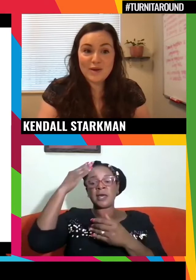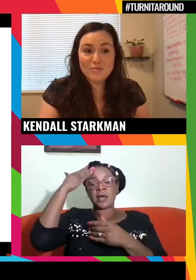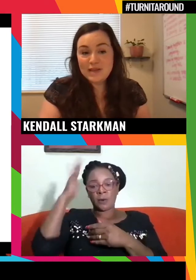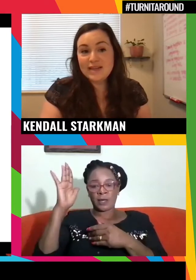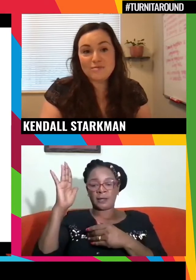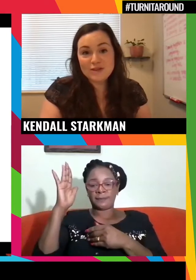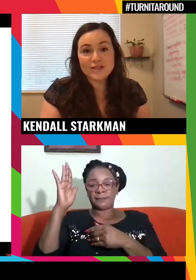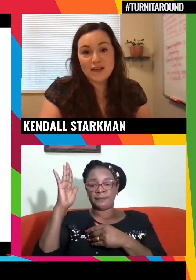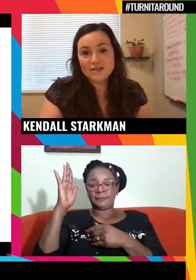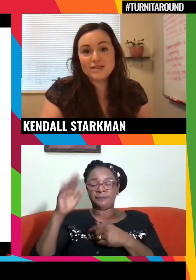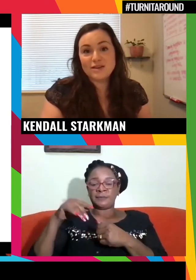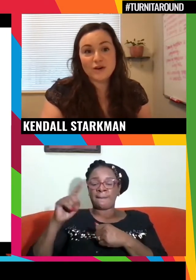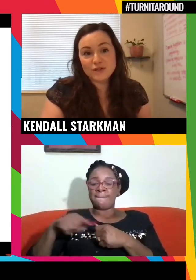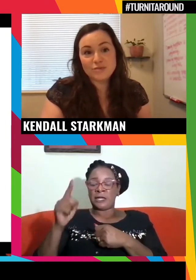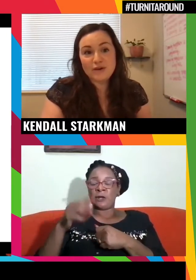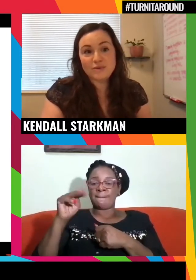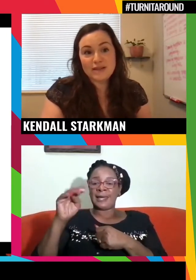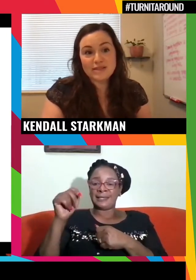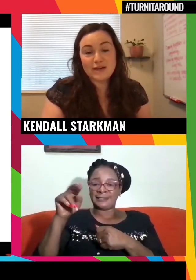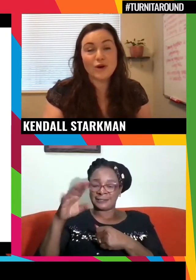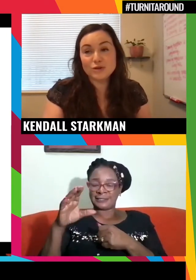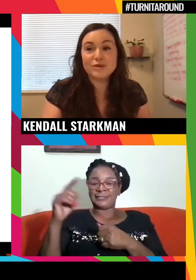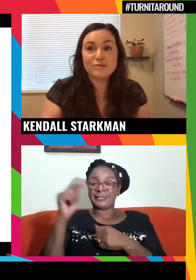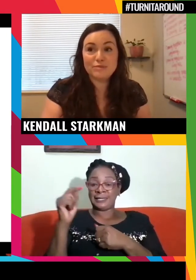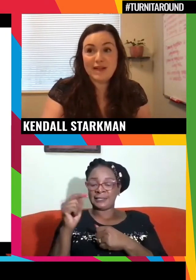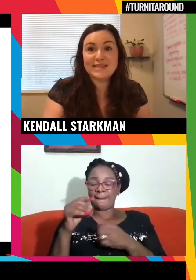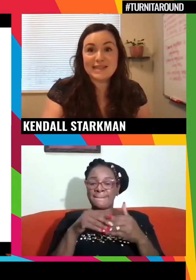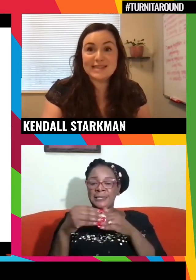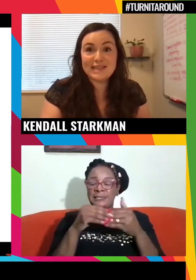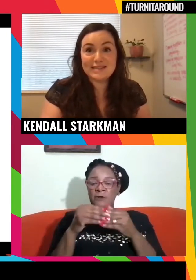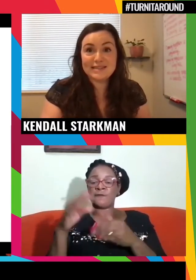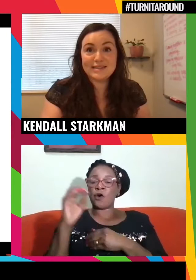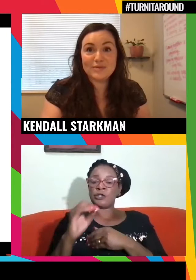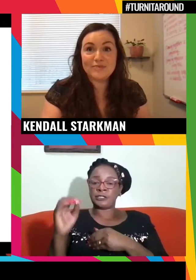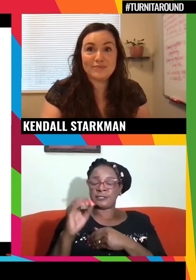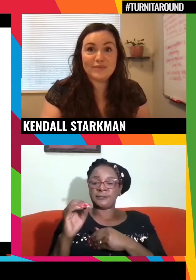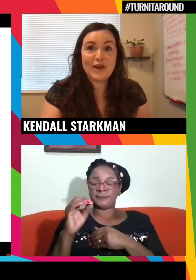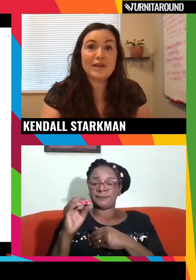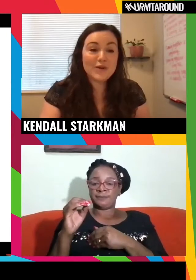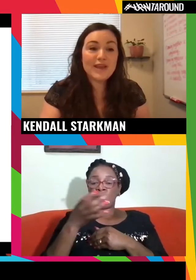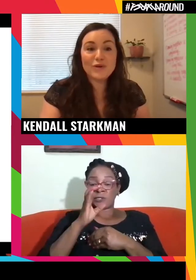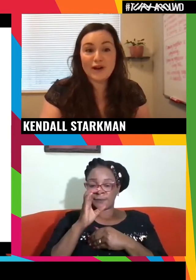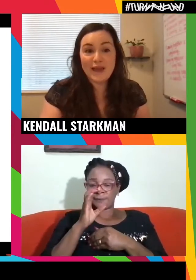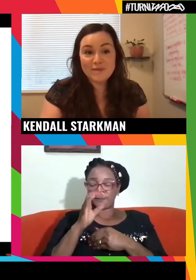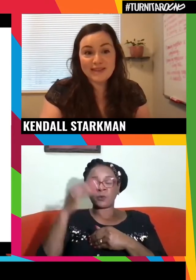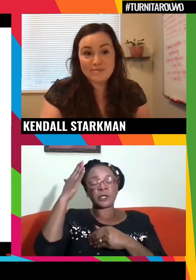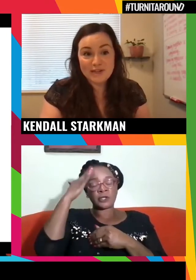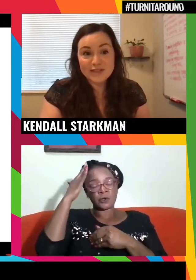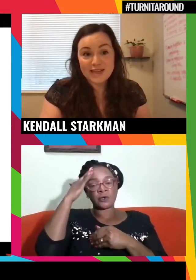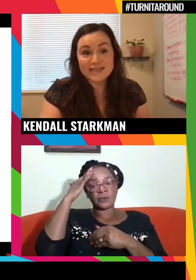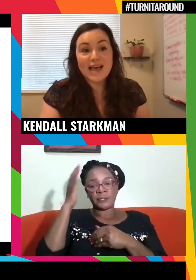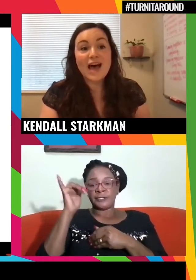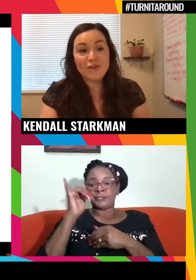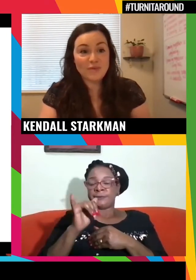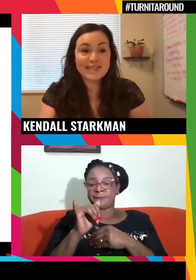8 million metric tons of ocean-bound plastic or ocean plastic we know that over 8 million